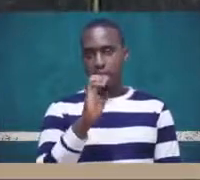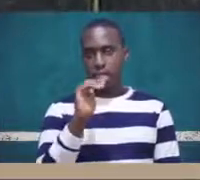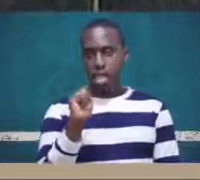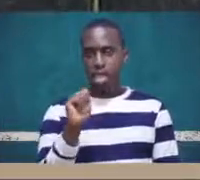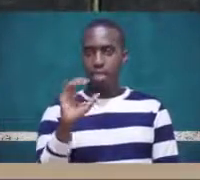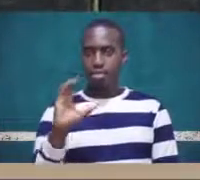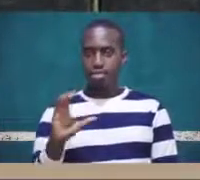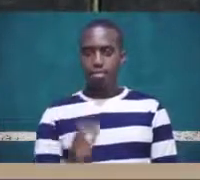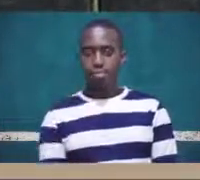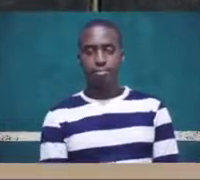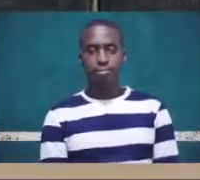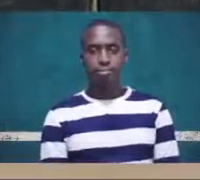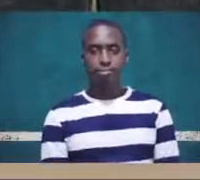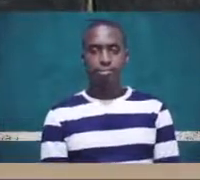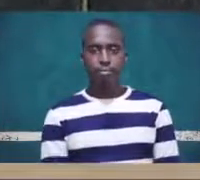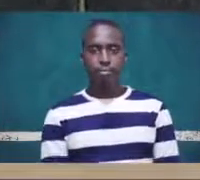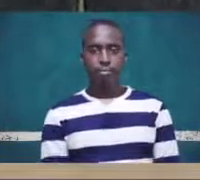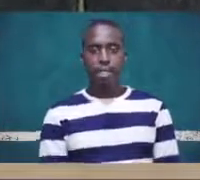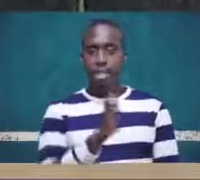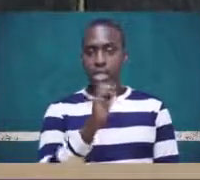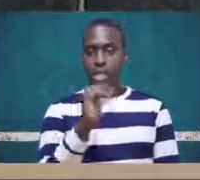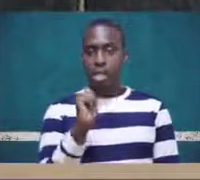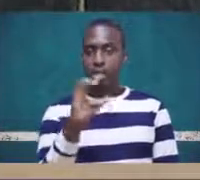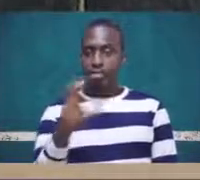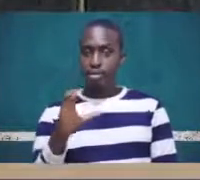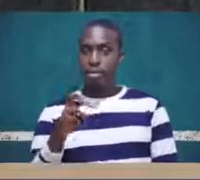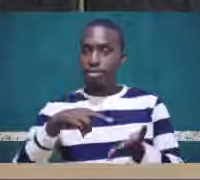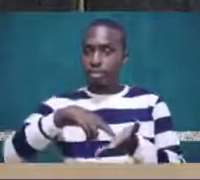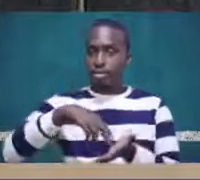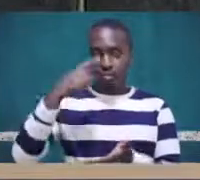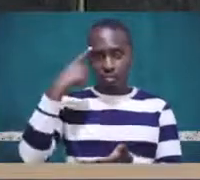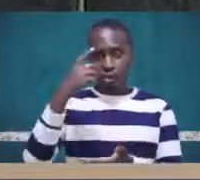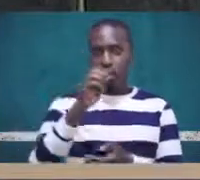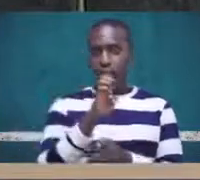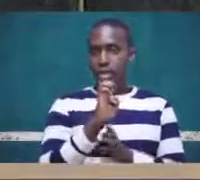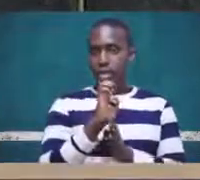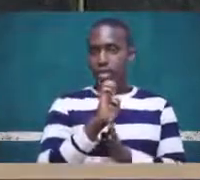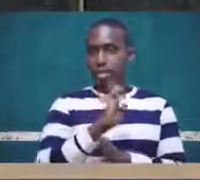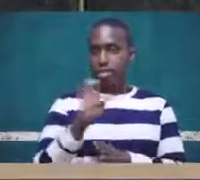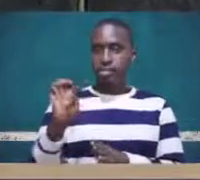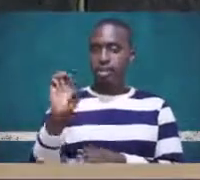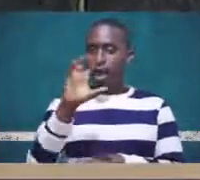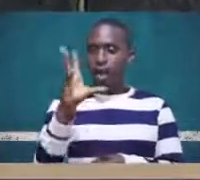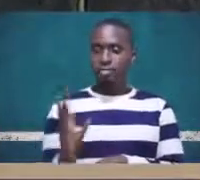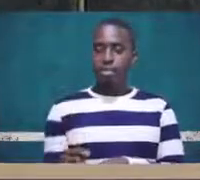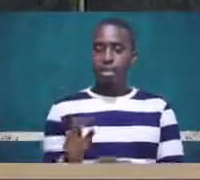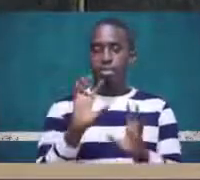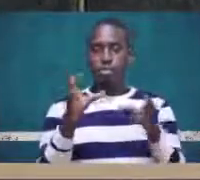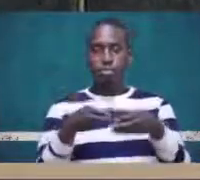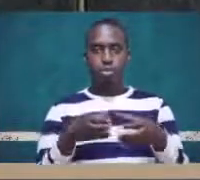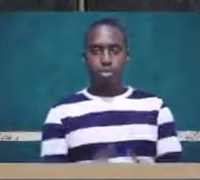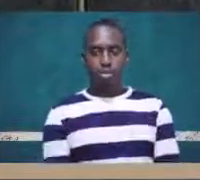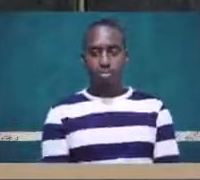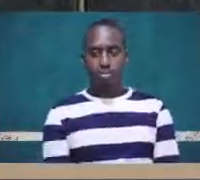The EAC. EAC stands for East African Community. It stands